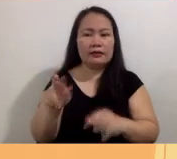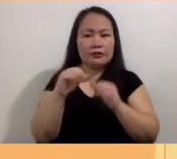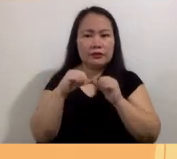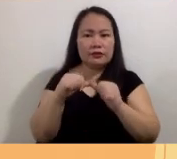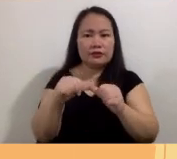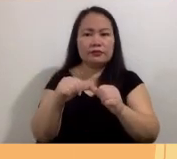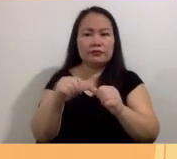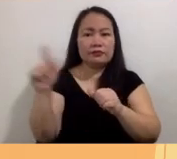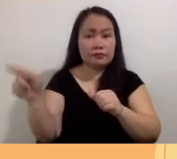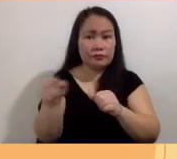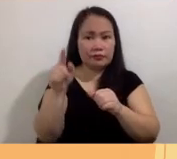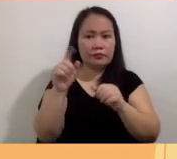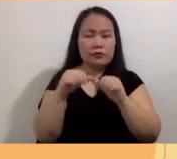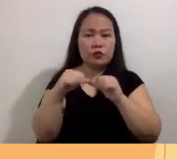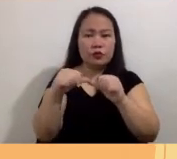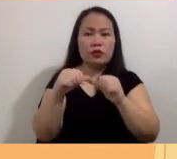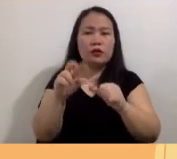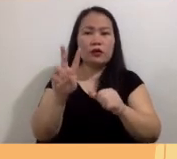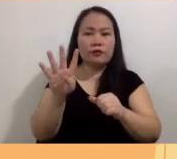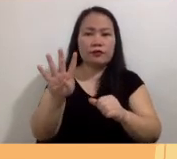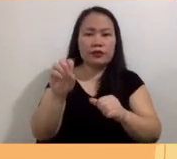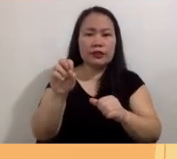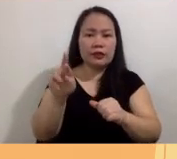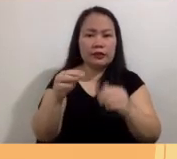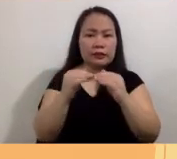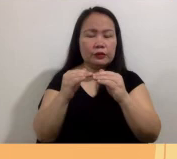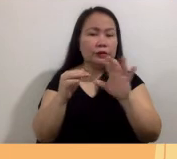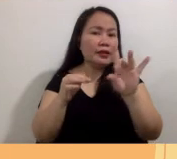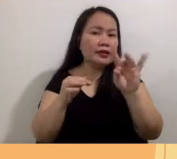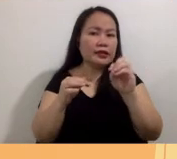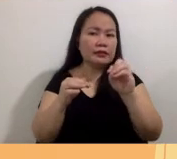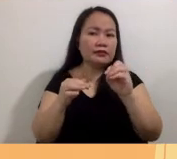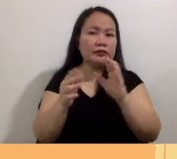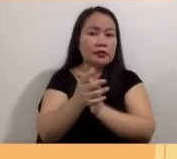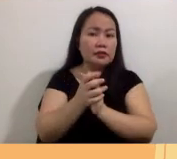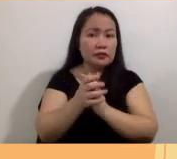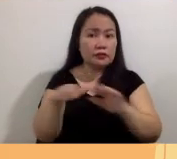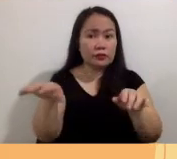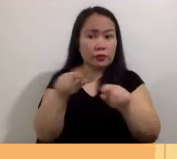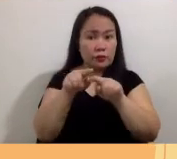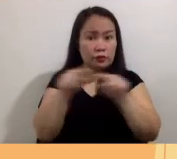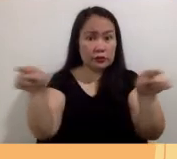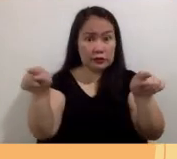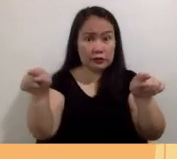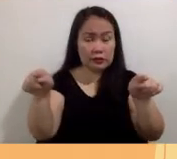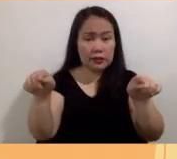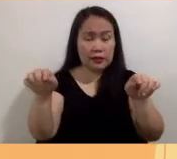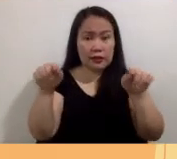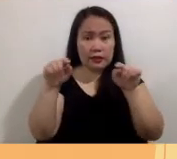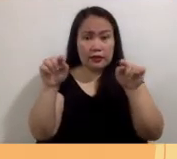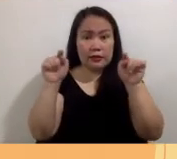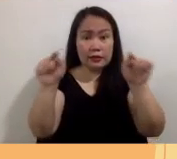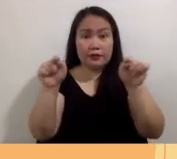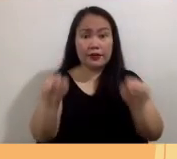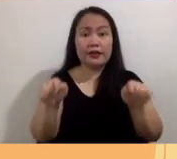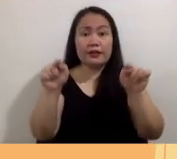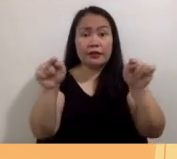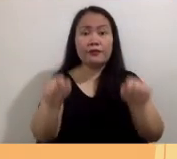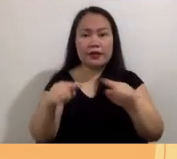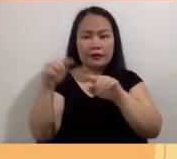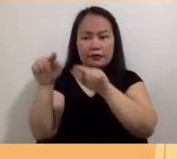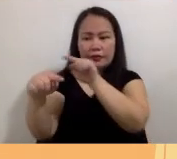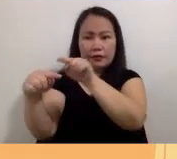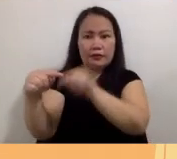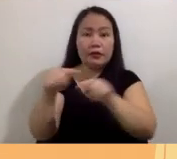natin, tuloy natin dito. So, 40R is equal to 800. Now, for us to find the R, the rate, so, we're going